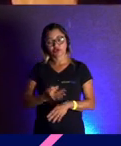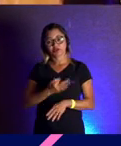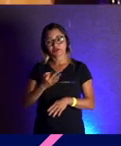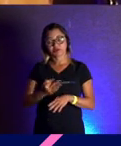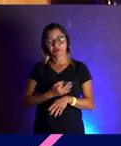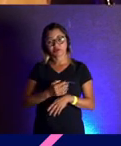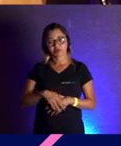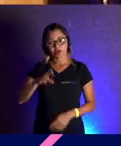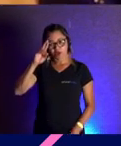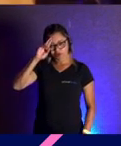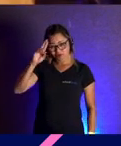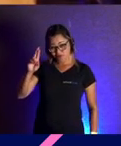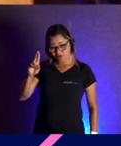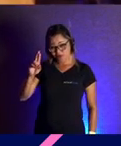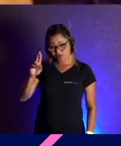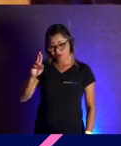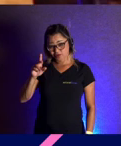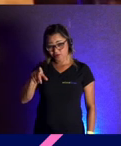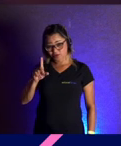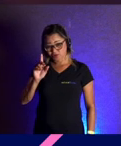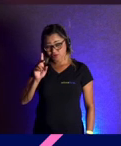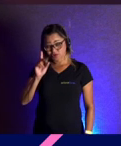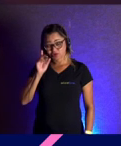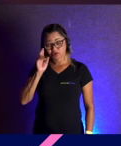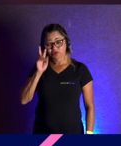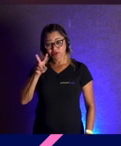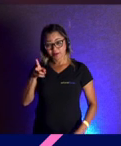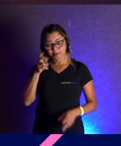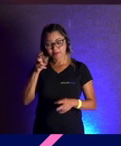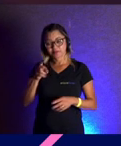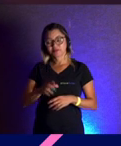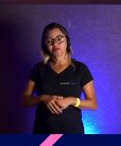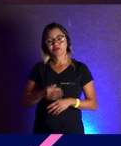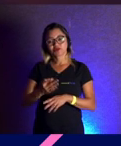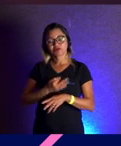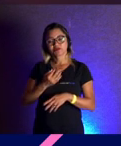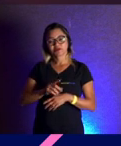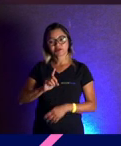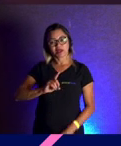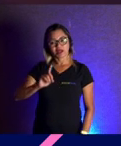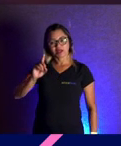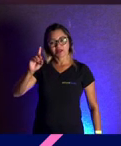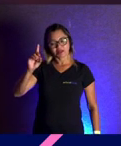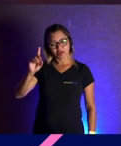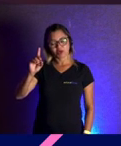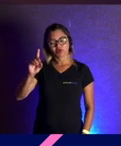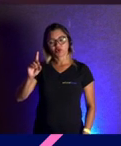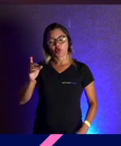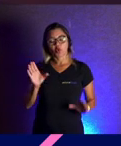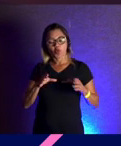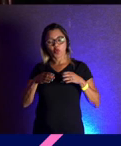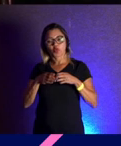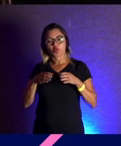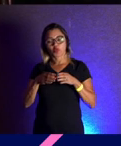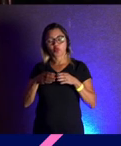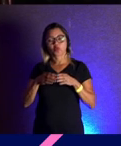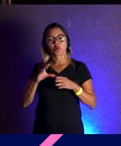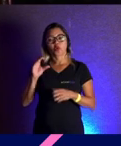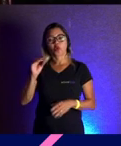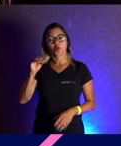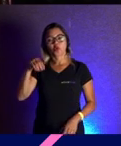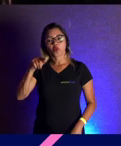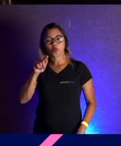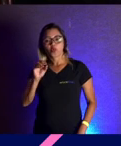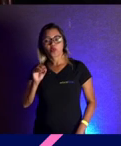Most people, they just think that the field for accuracy is in Brussels, in Malaysia, in Congo, etc. They